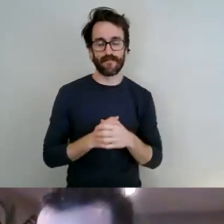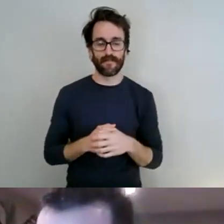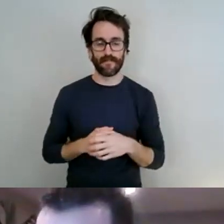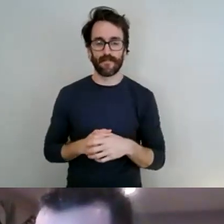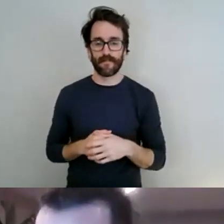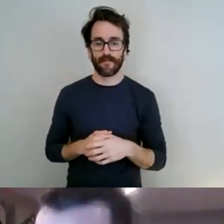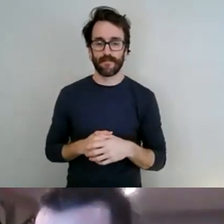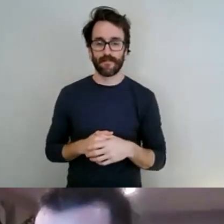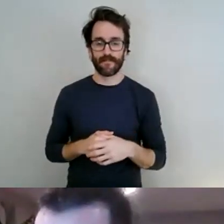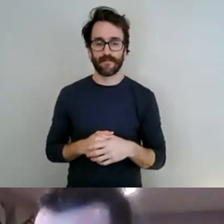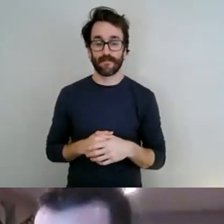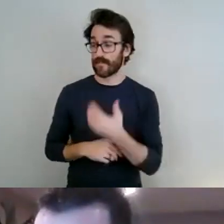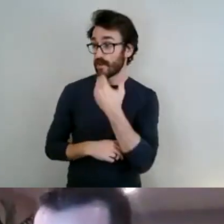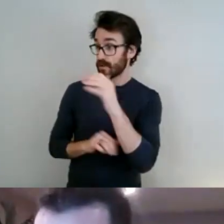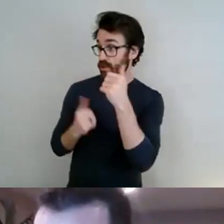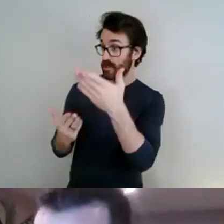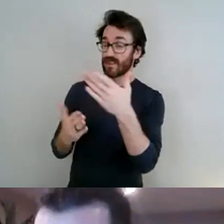That's a great suggestion. We don't